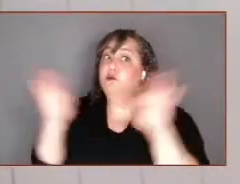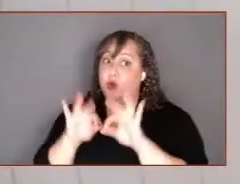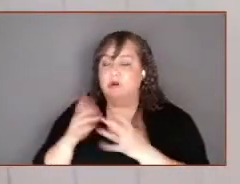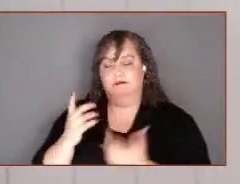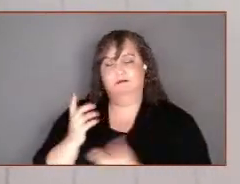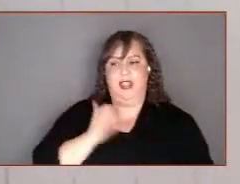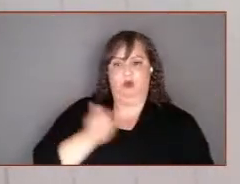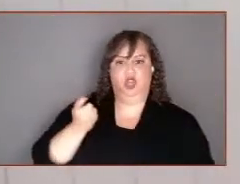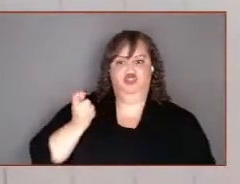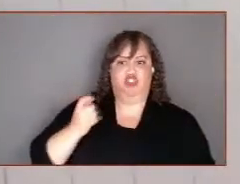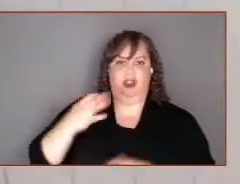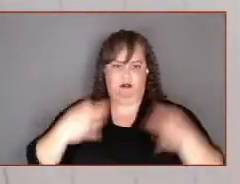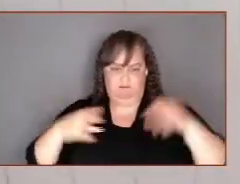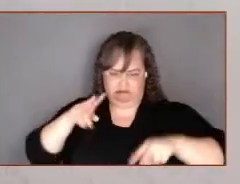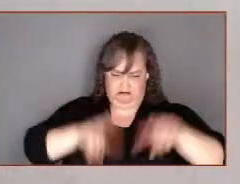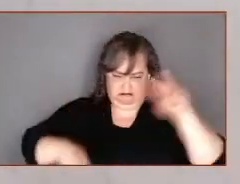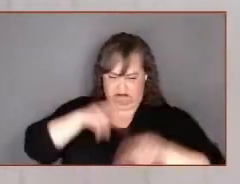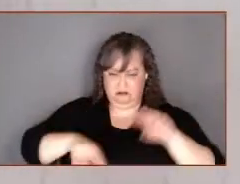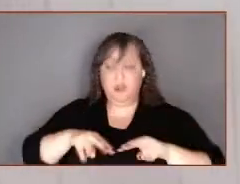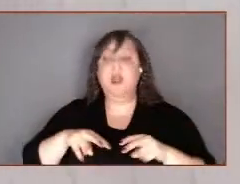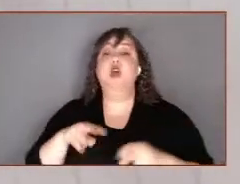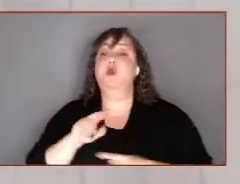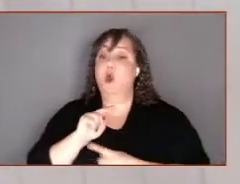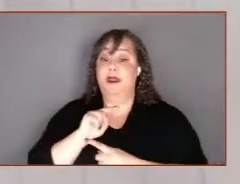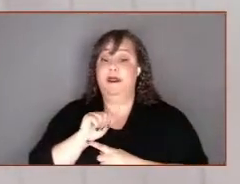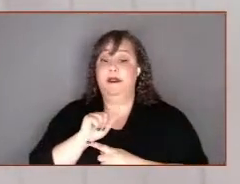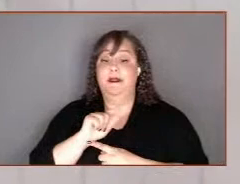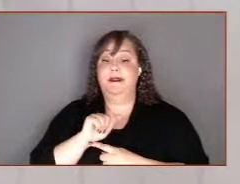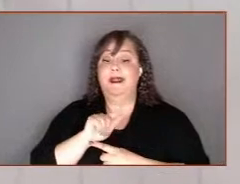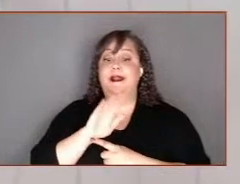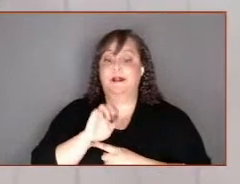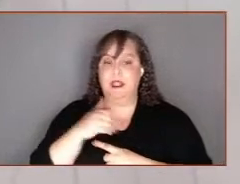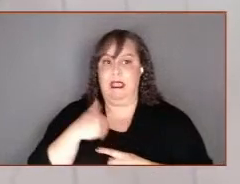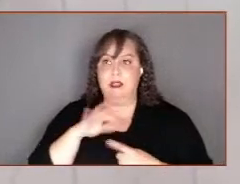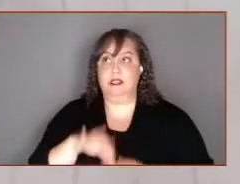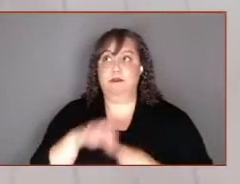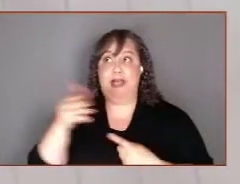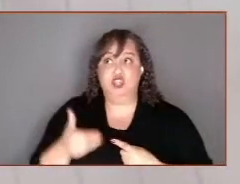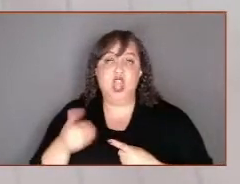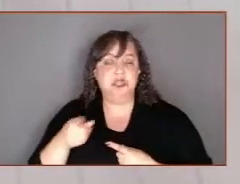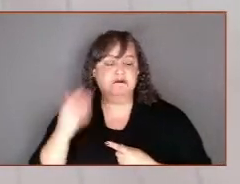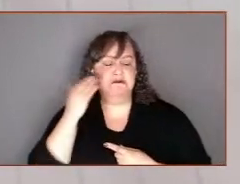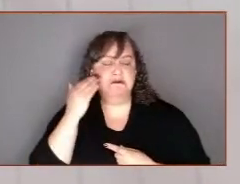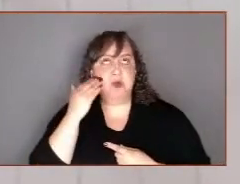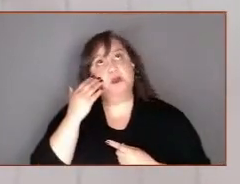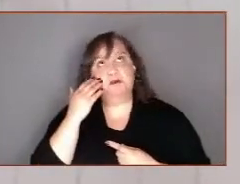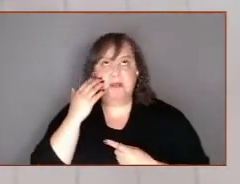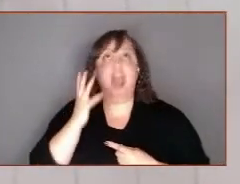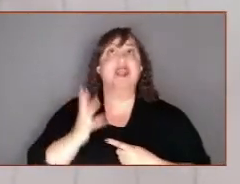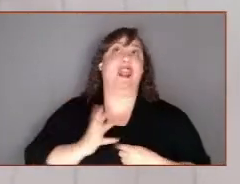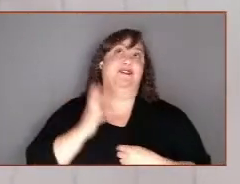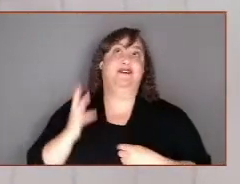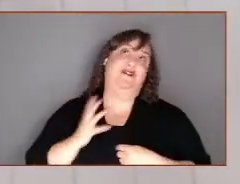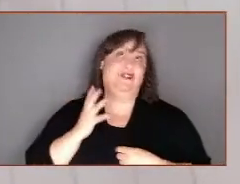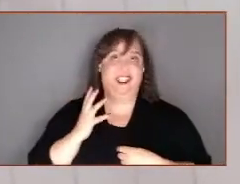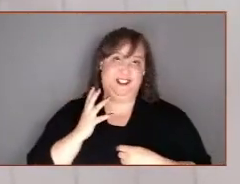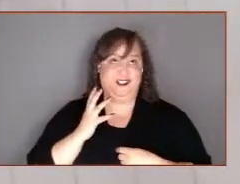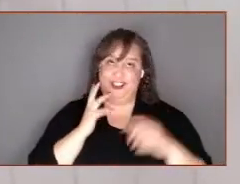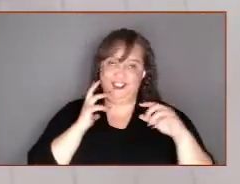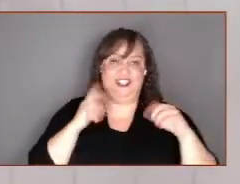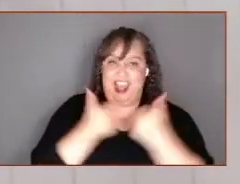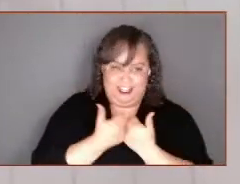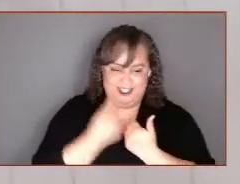desk has a special guest that knows the in and outs. I might even argue the official in and outs of this challenge. So Natalie, we'll kick it over to you at the